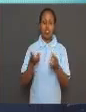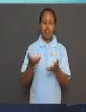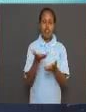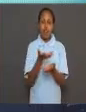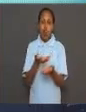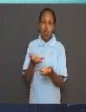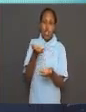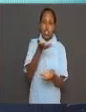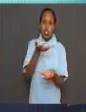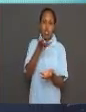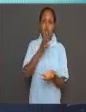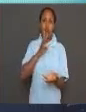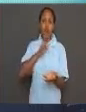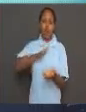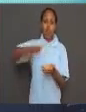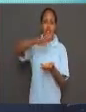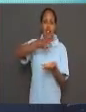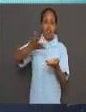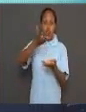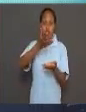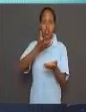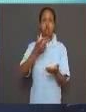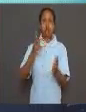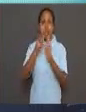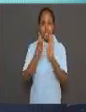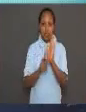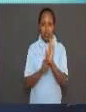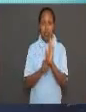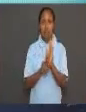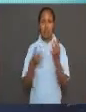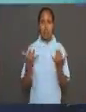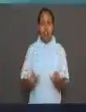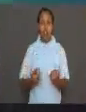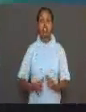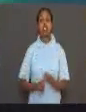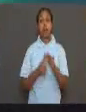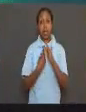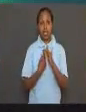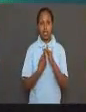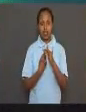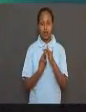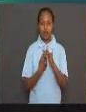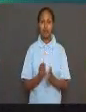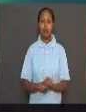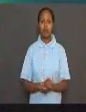flotation principle. Let us begin.